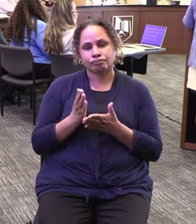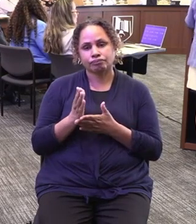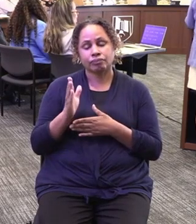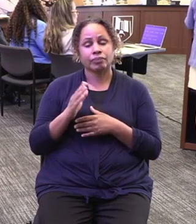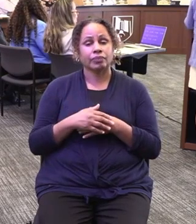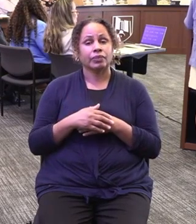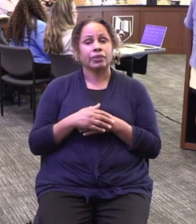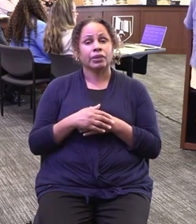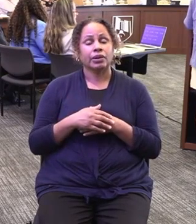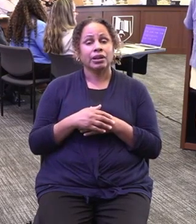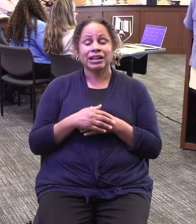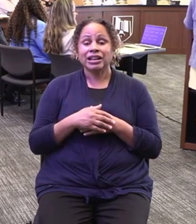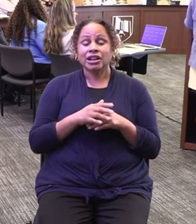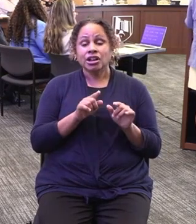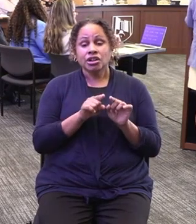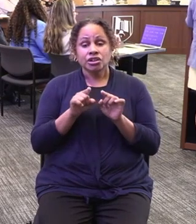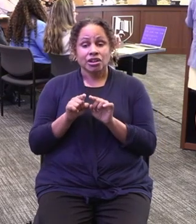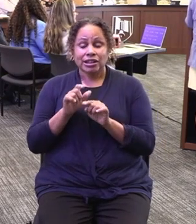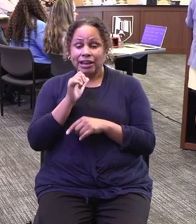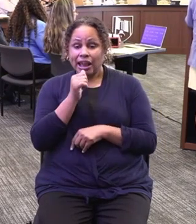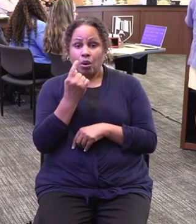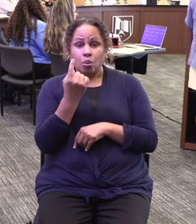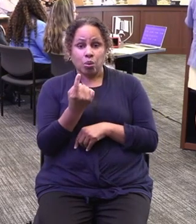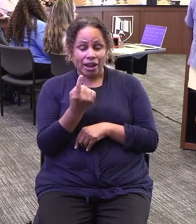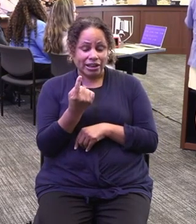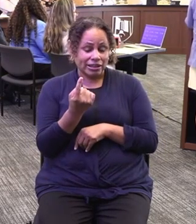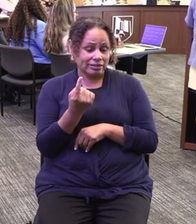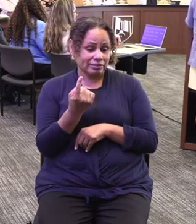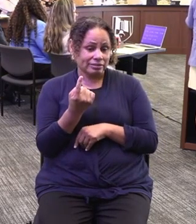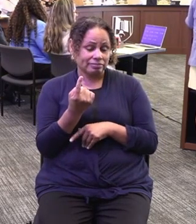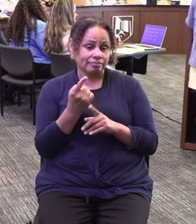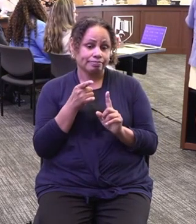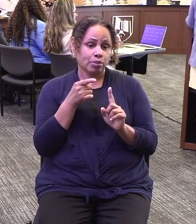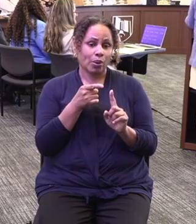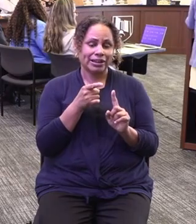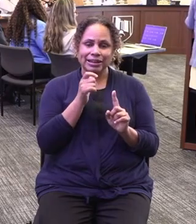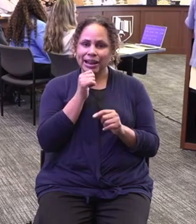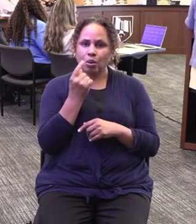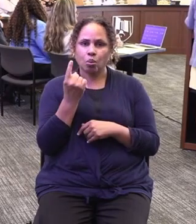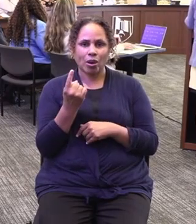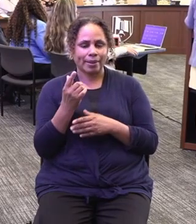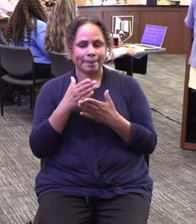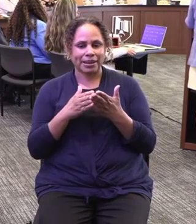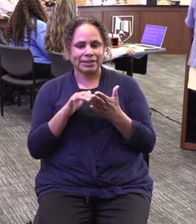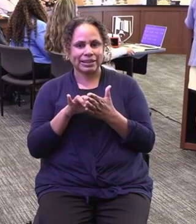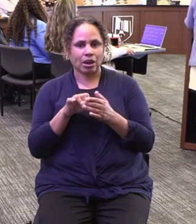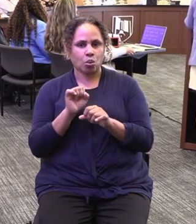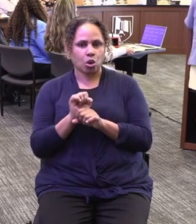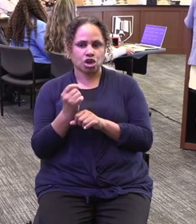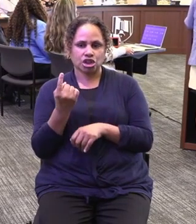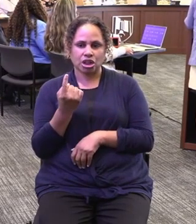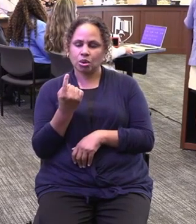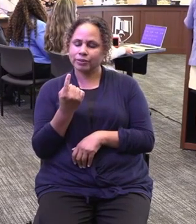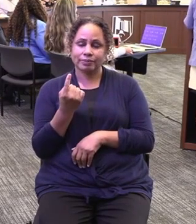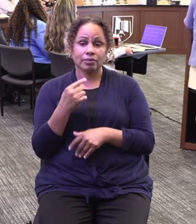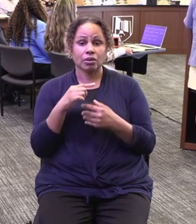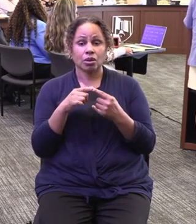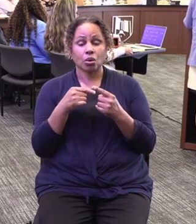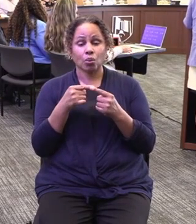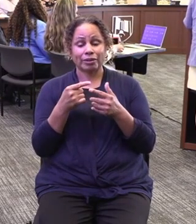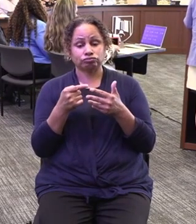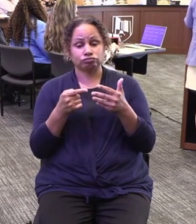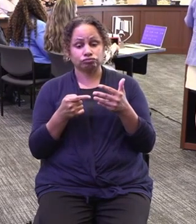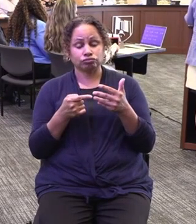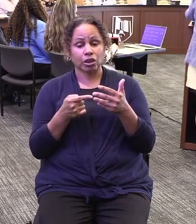Just like not one single touch point, there's also not one single piece that works alone. But when they work together, they build